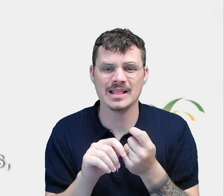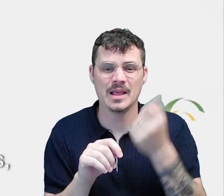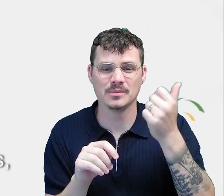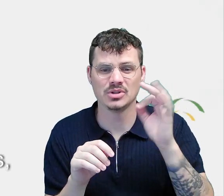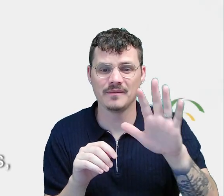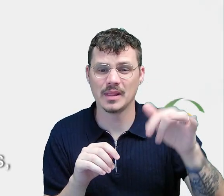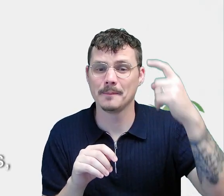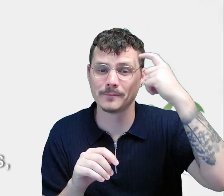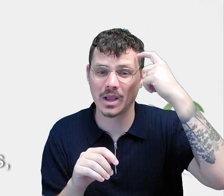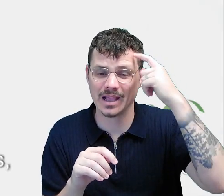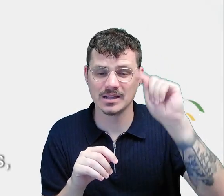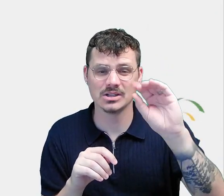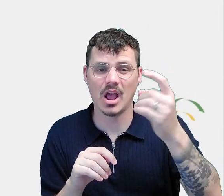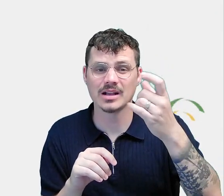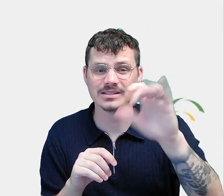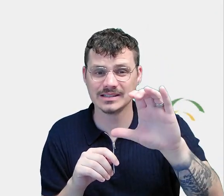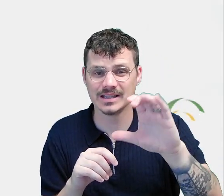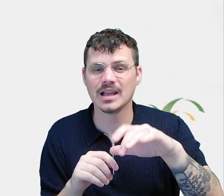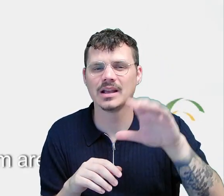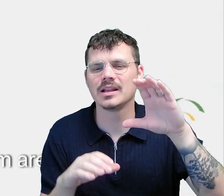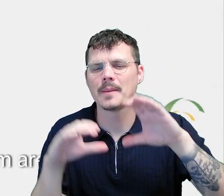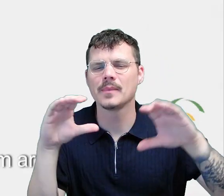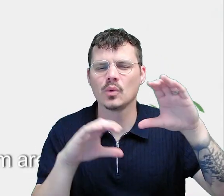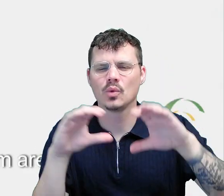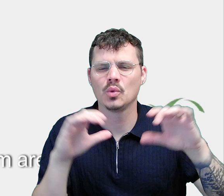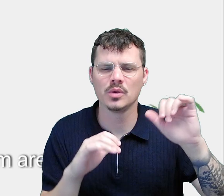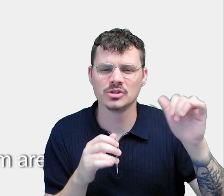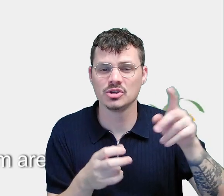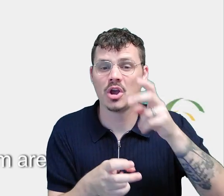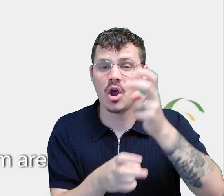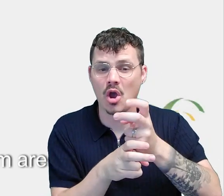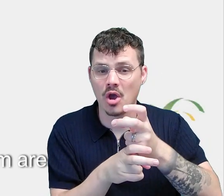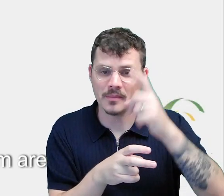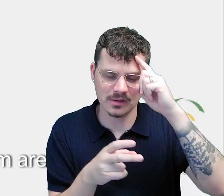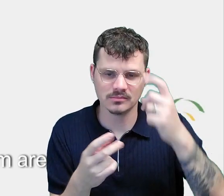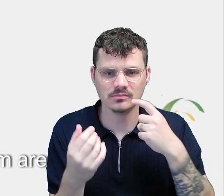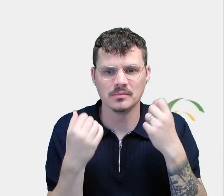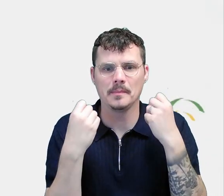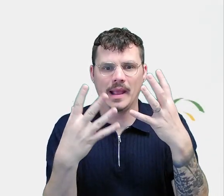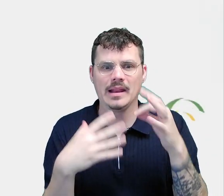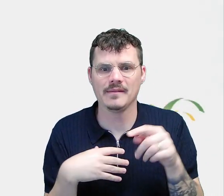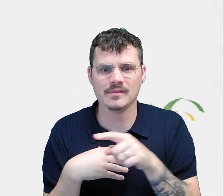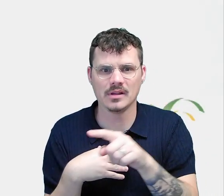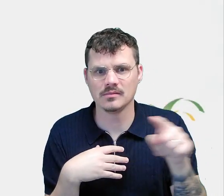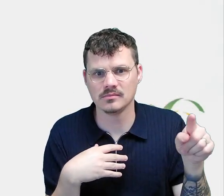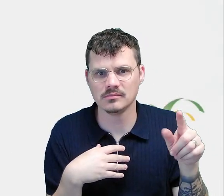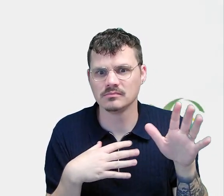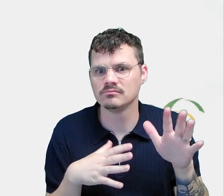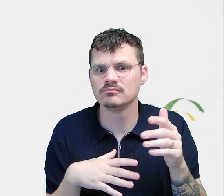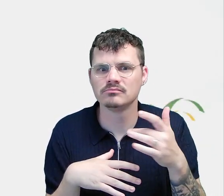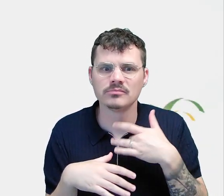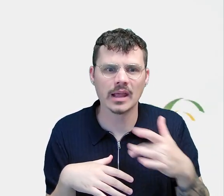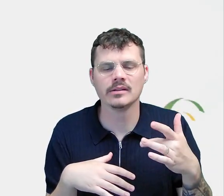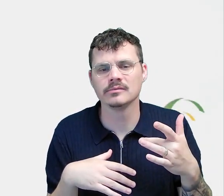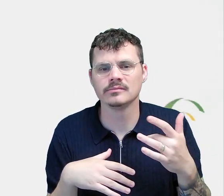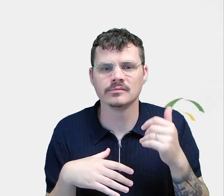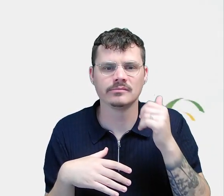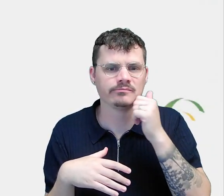Elimination of brain toxic chemicals, which is hard because so many of them are kind of regular